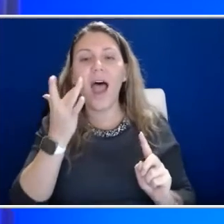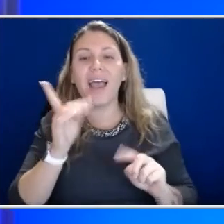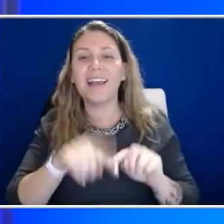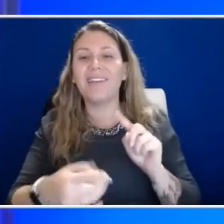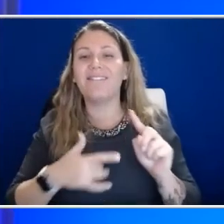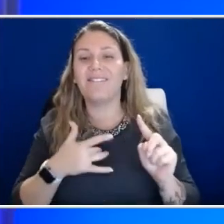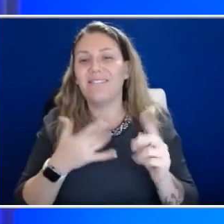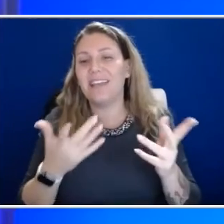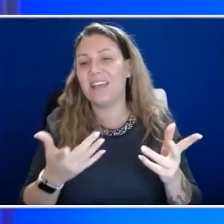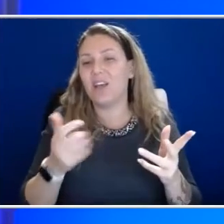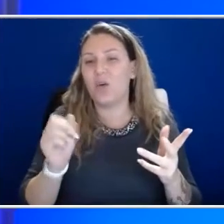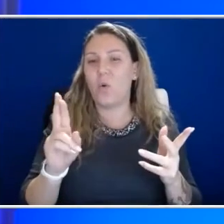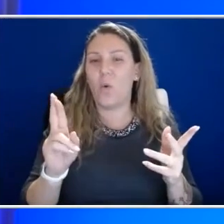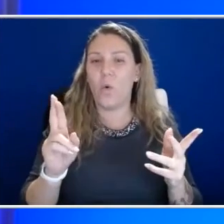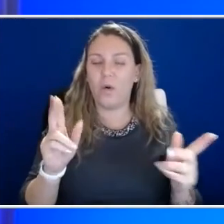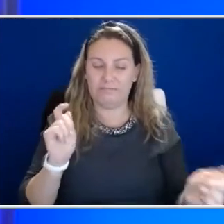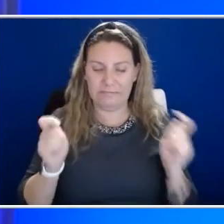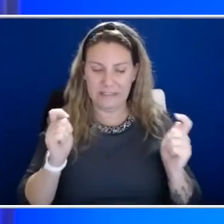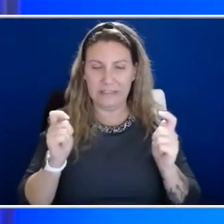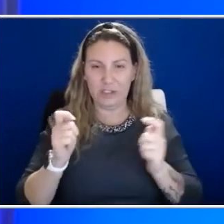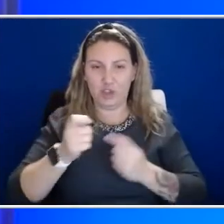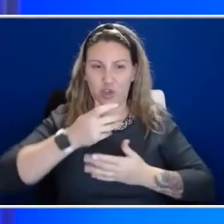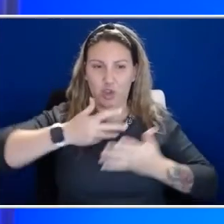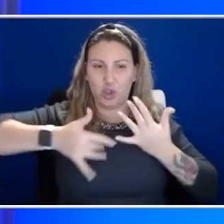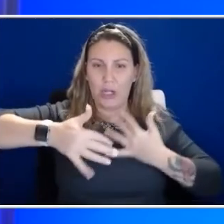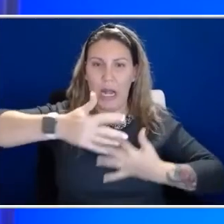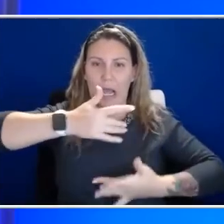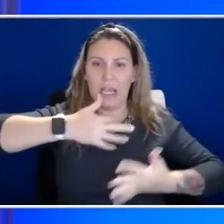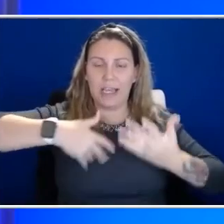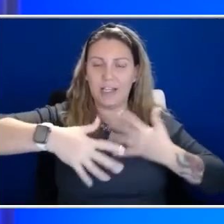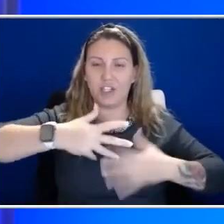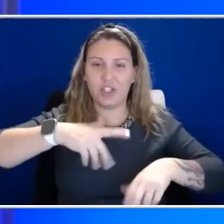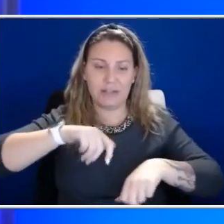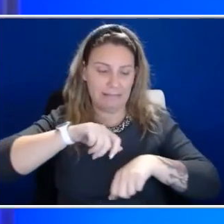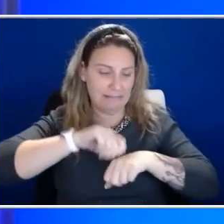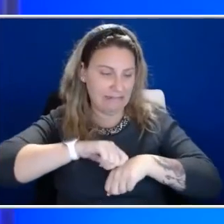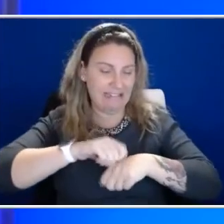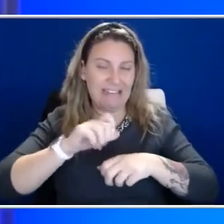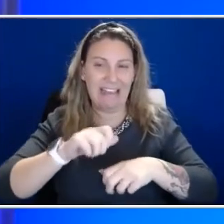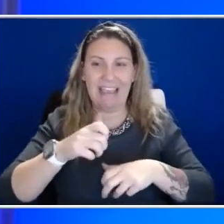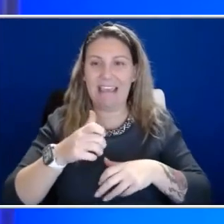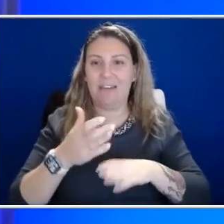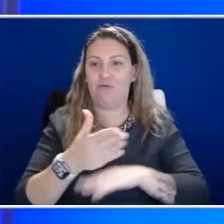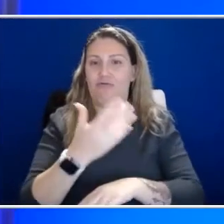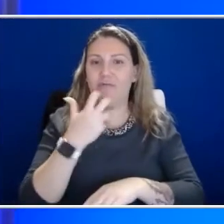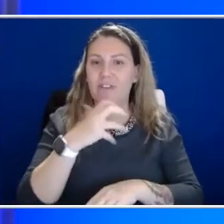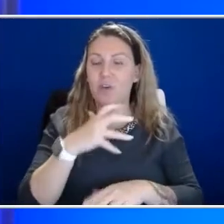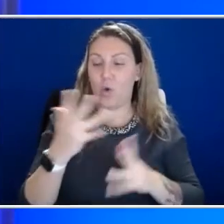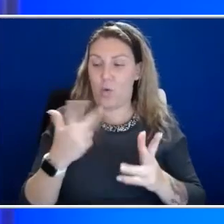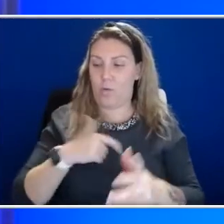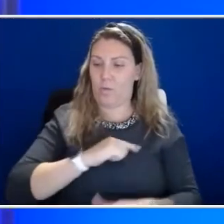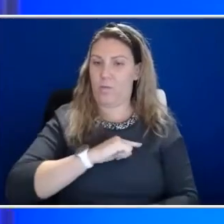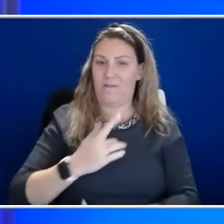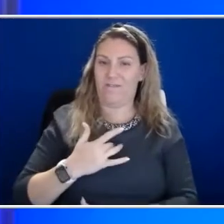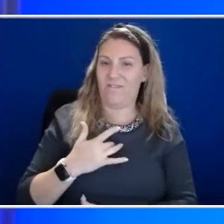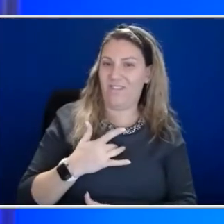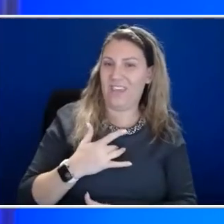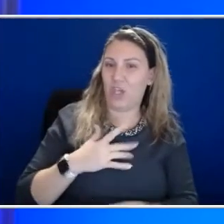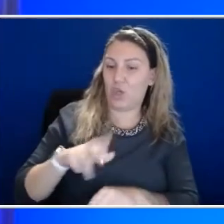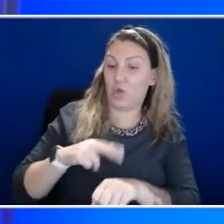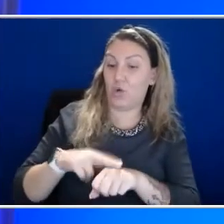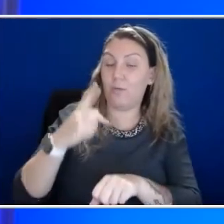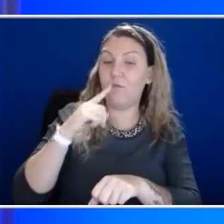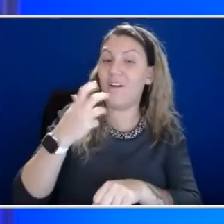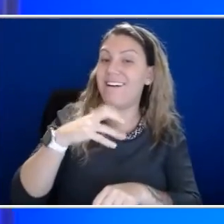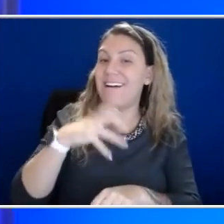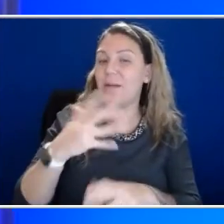kind of circulation. That skin is vulnerable to heat. What we feel normally as hot may not be felt the same way hot